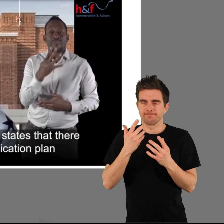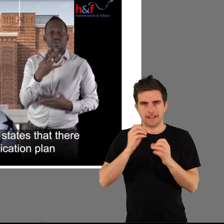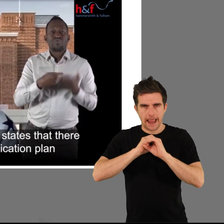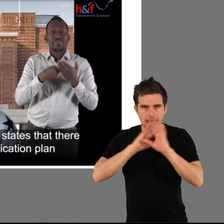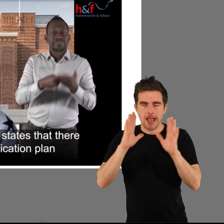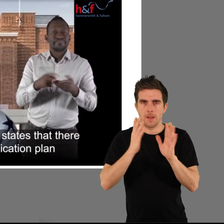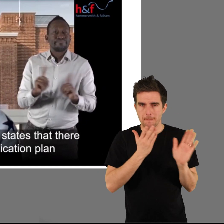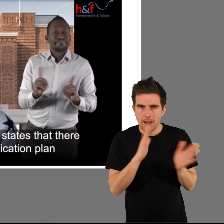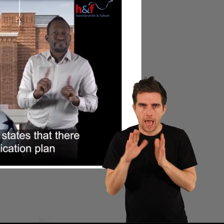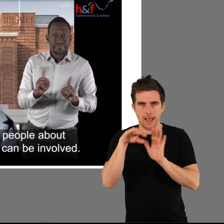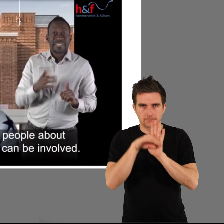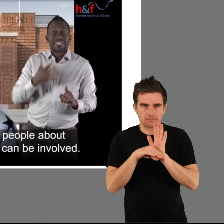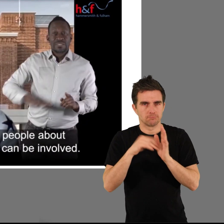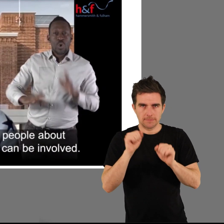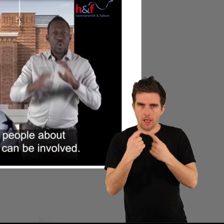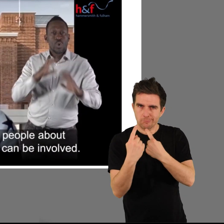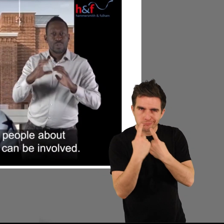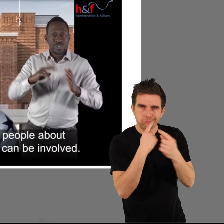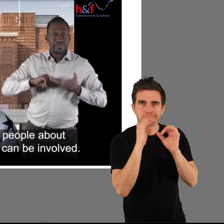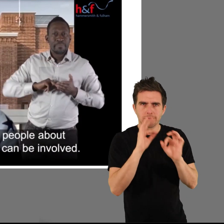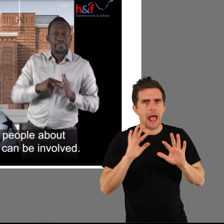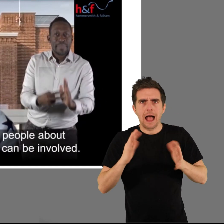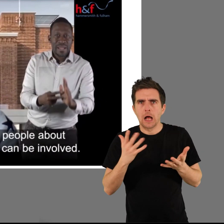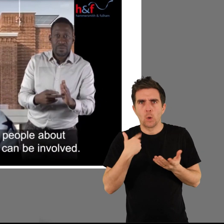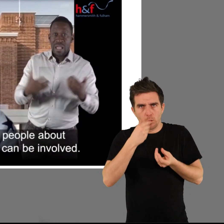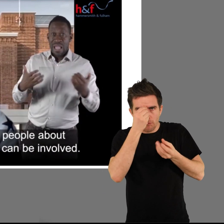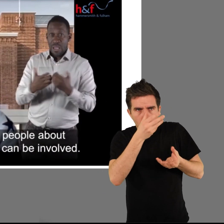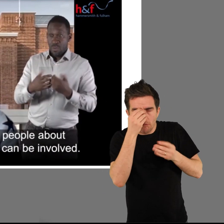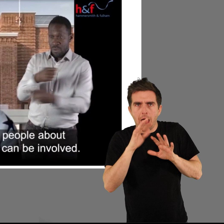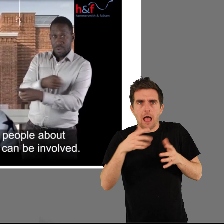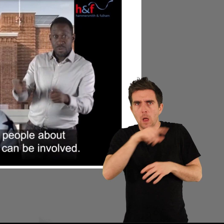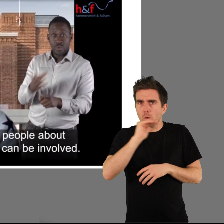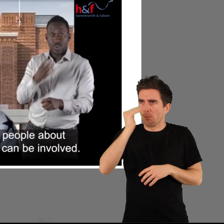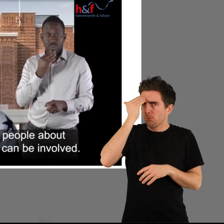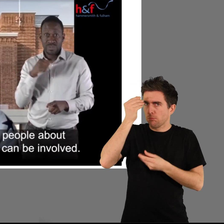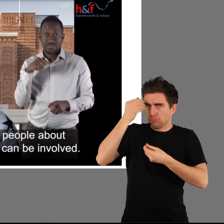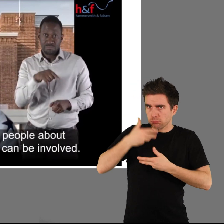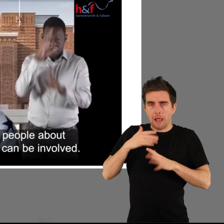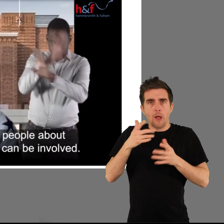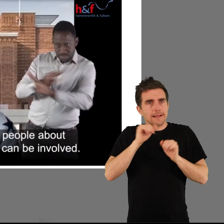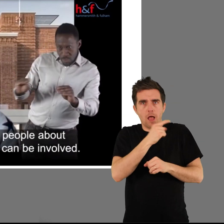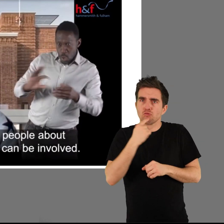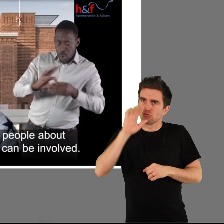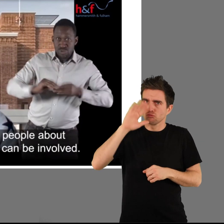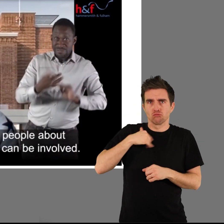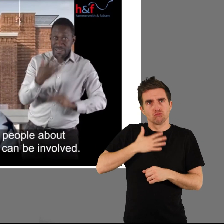a communication plan that sets out how we tell people about co-production and how they can be involved.